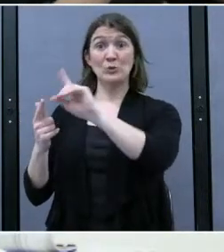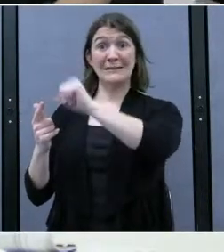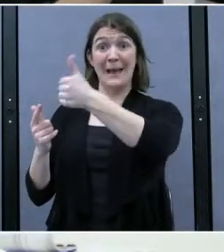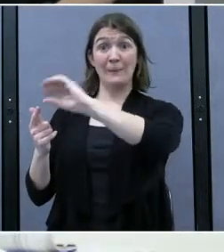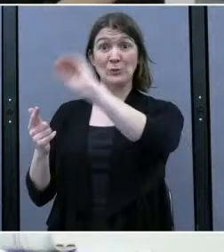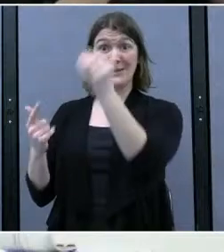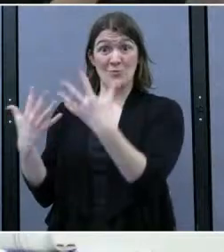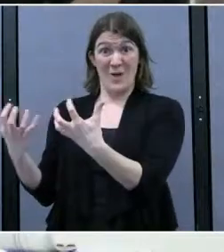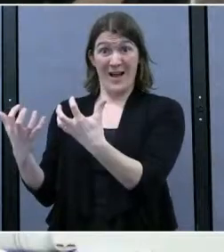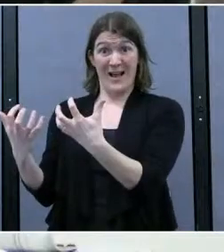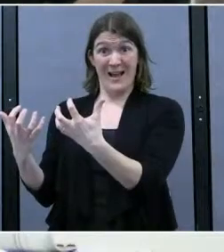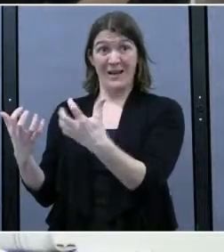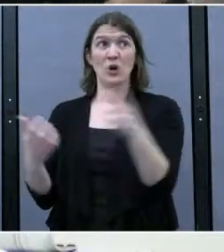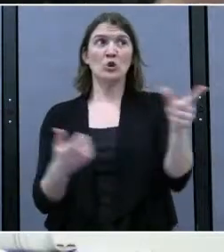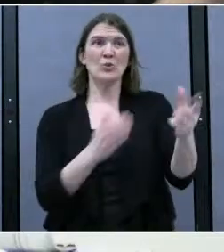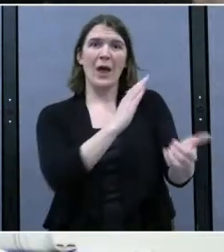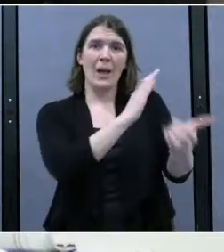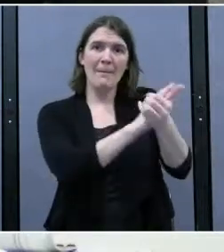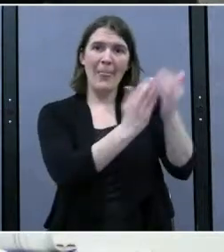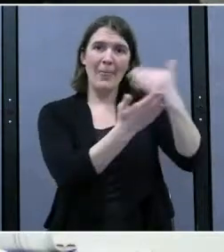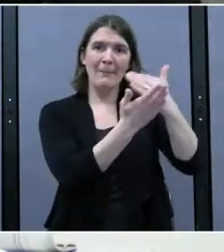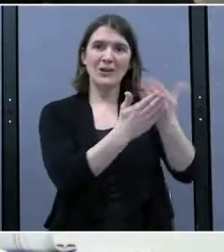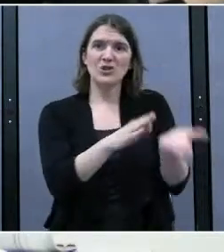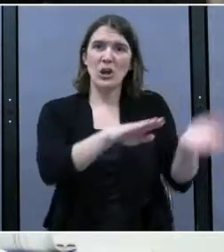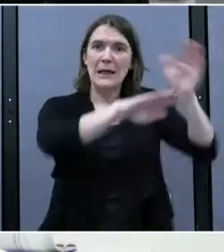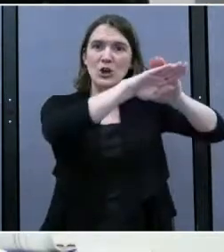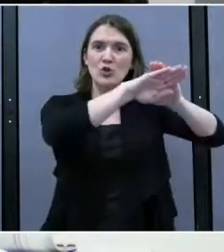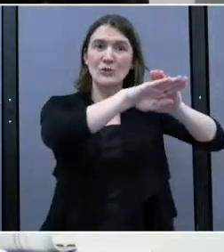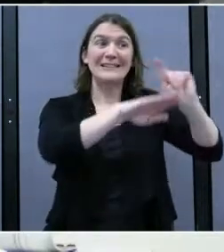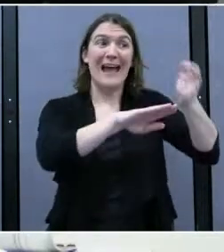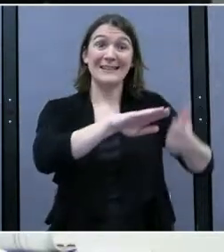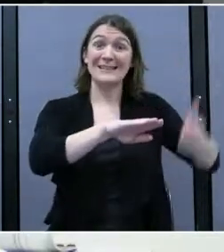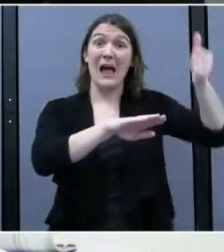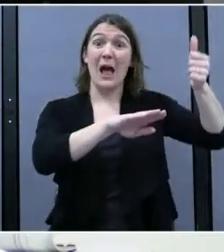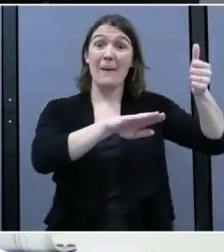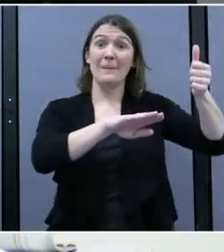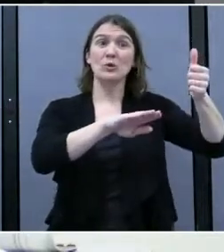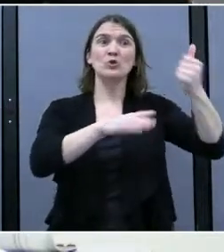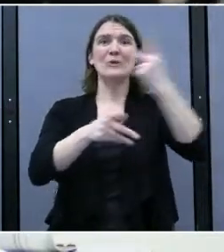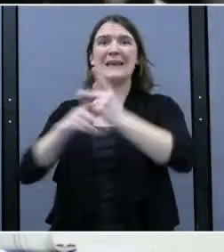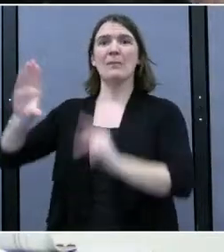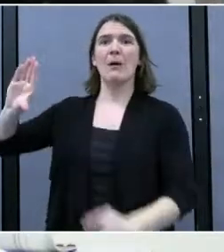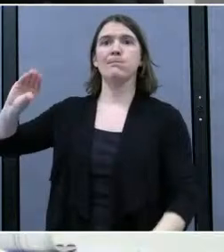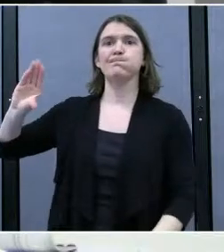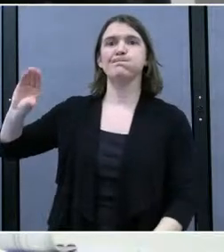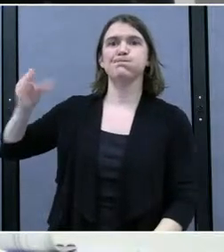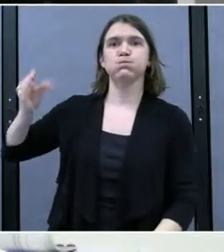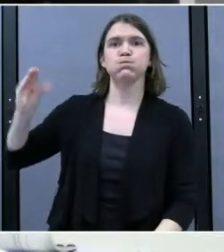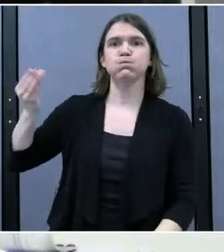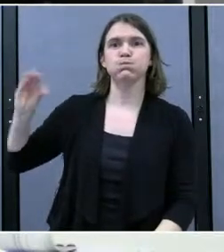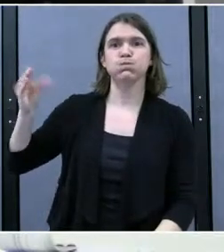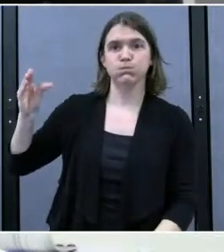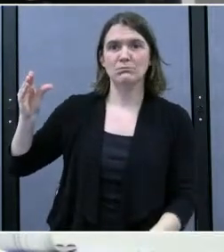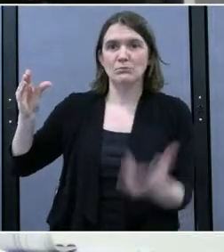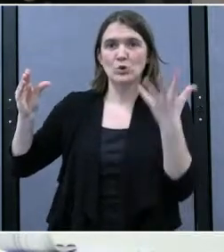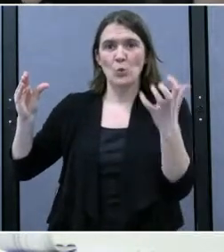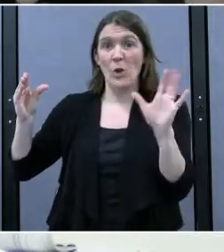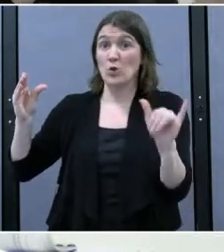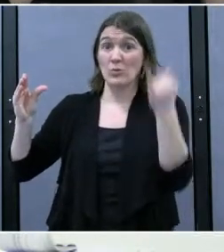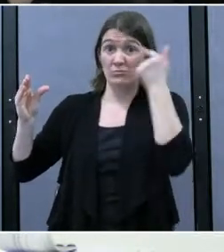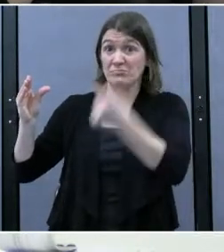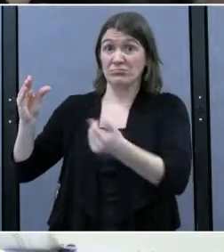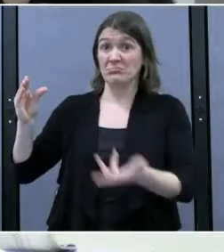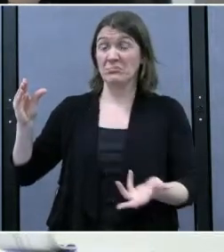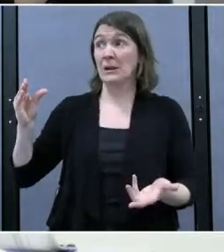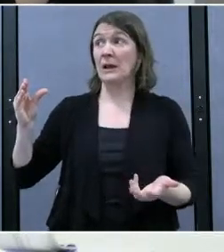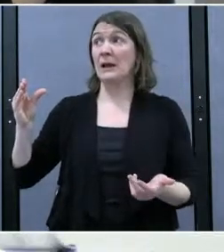could amend the budget upwards to raise taxes so that you stay at whatever level you wanted to stay at.